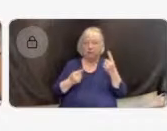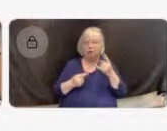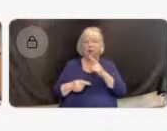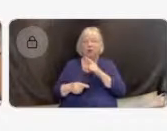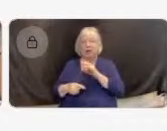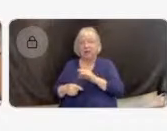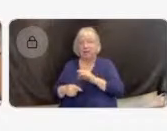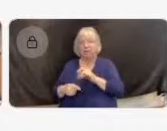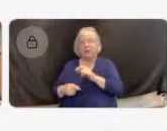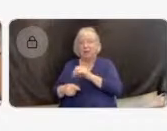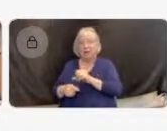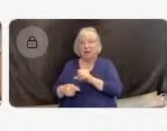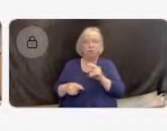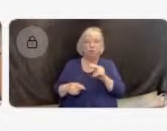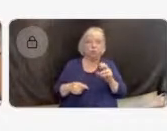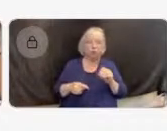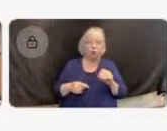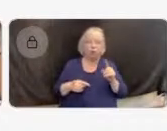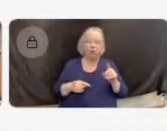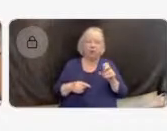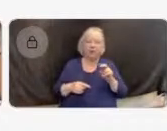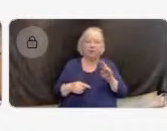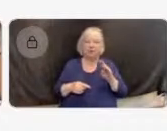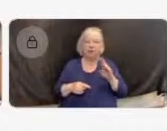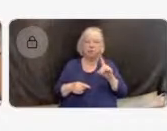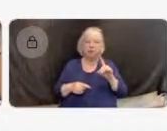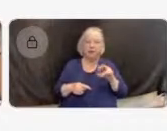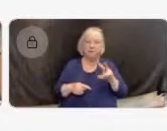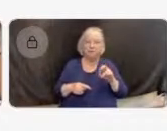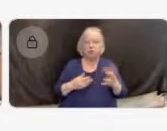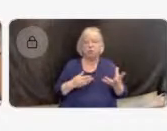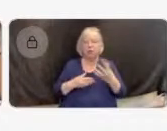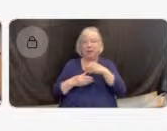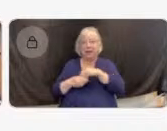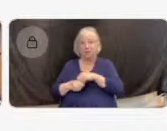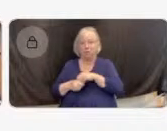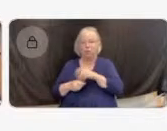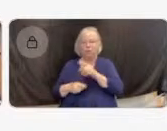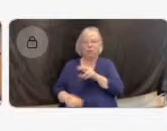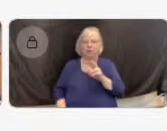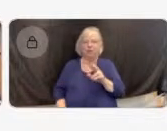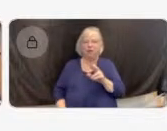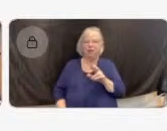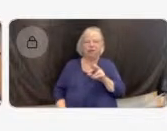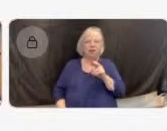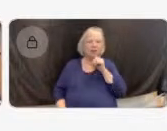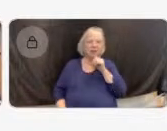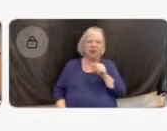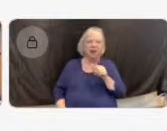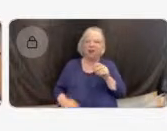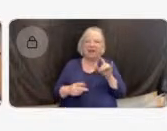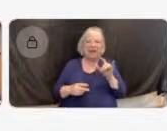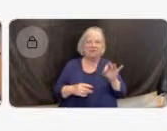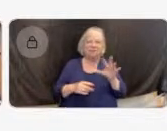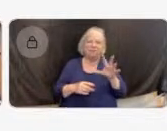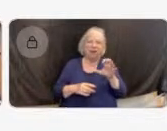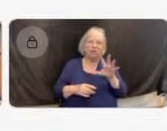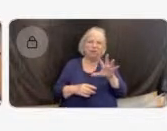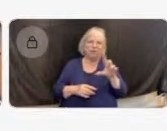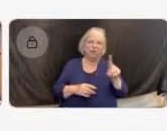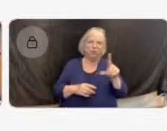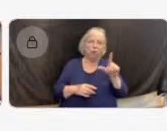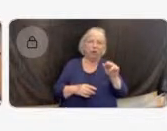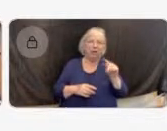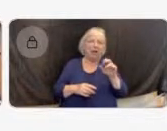not to bring this subdivision into the city of Little Rock, not whether or not 551 lots is